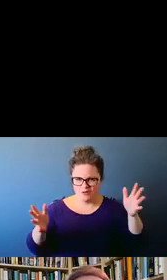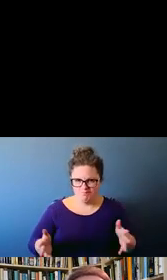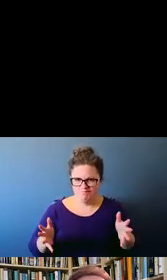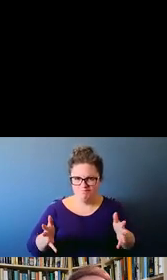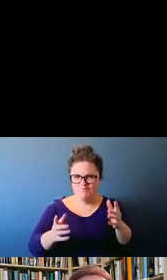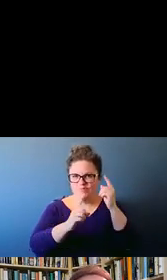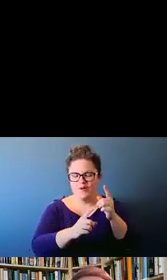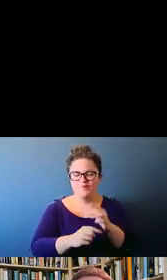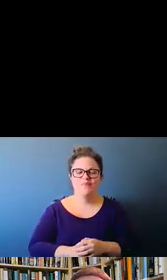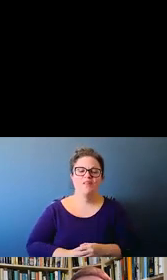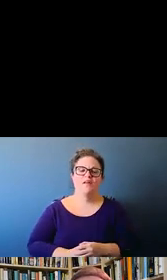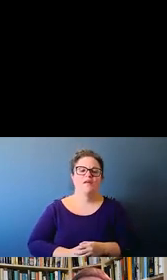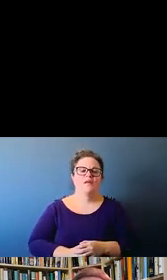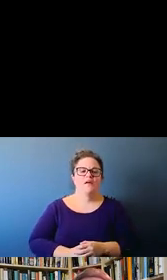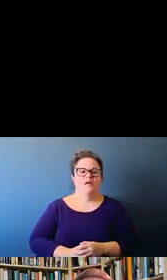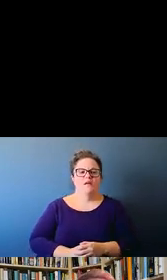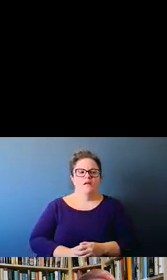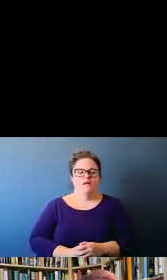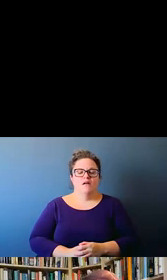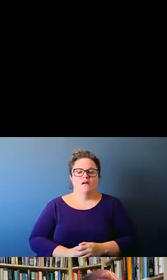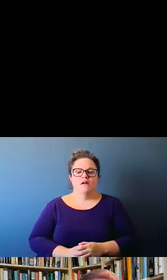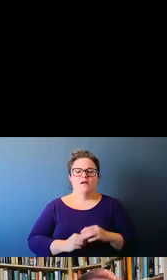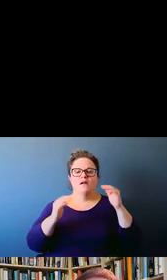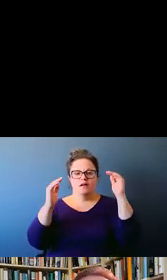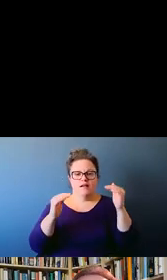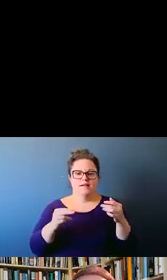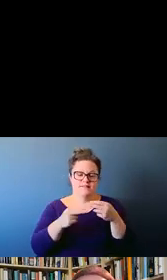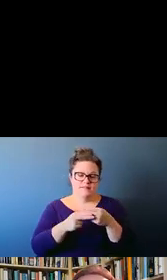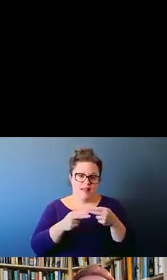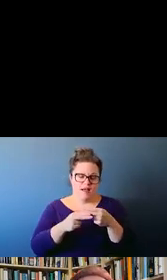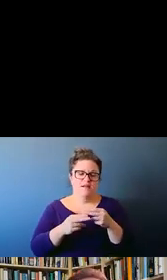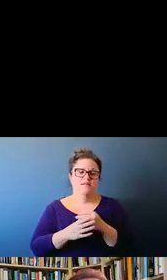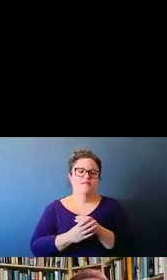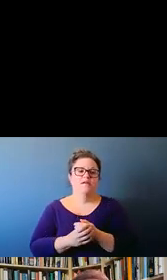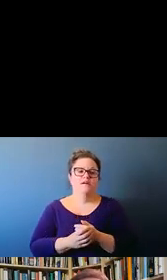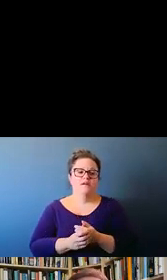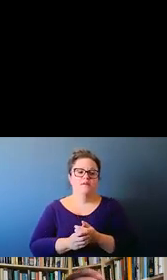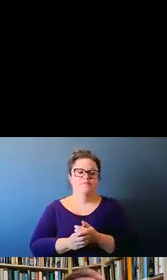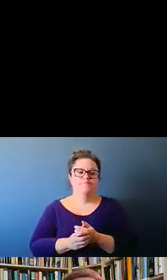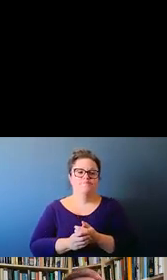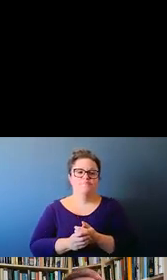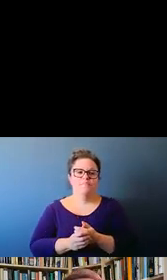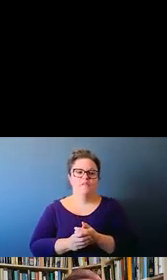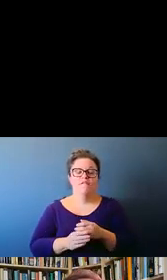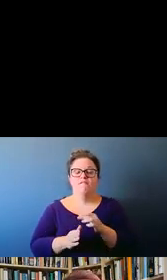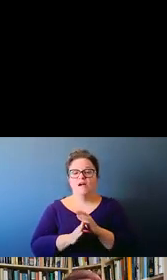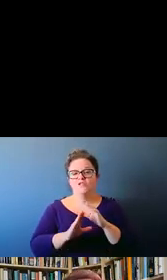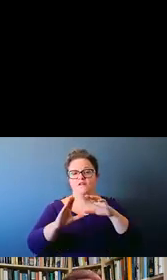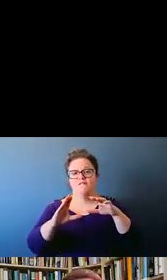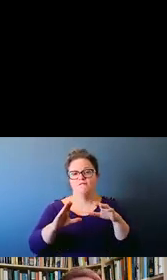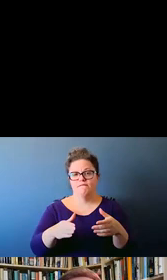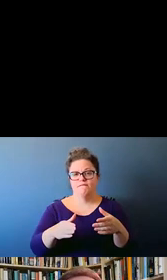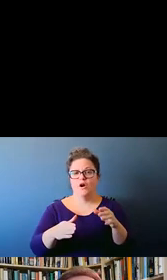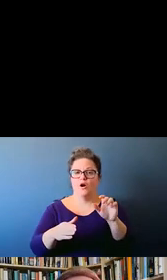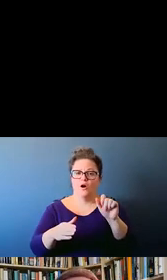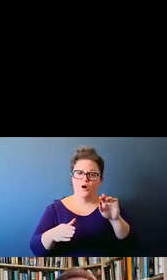So I'm going to just quickly go to the next slide just so we can move to our speakers. So the Faculty of Arts is divided and the